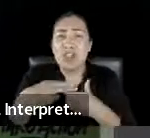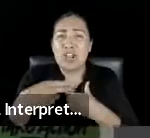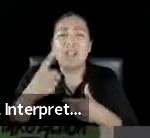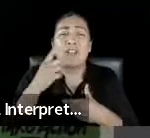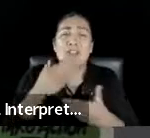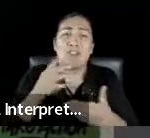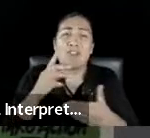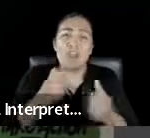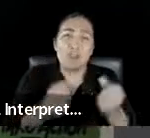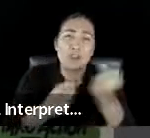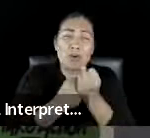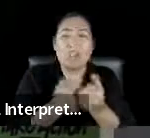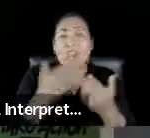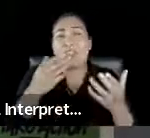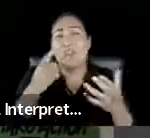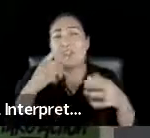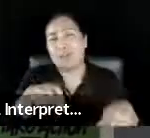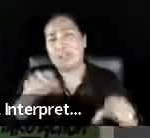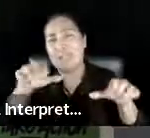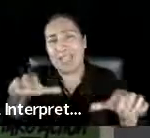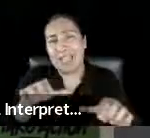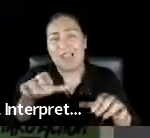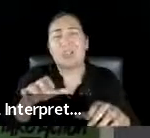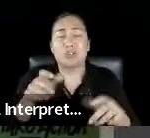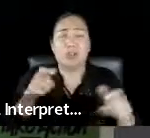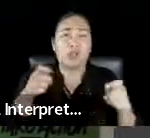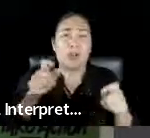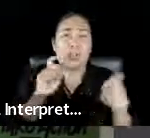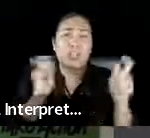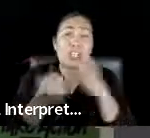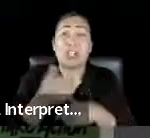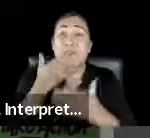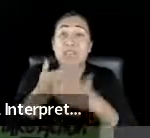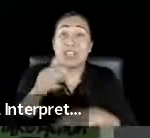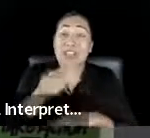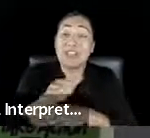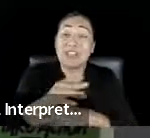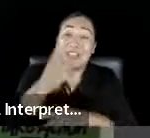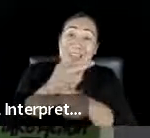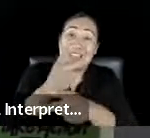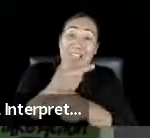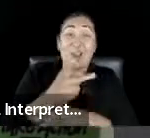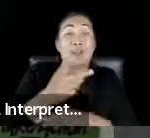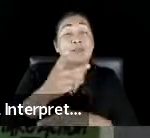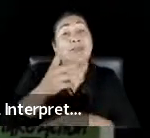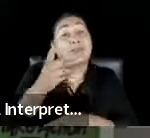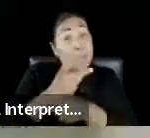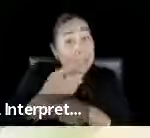support, and thank you for taking action to direct change. Have a good evening. Take care and stay safe.